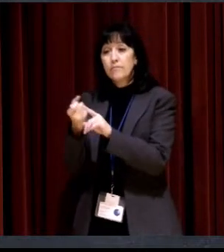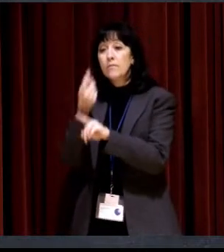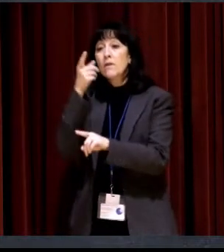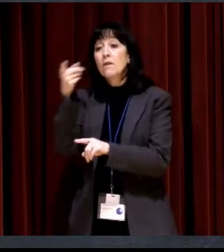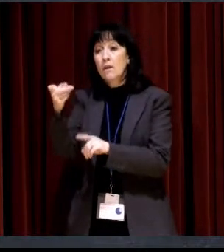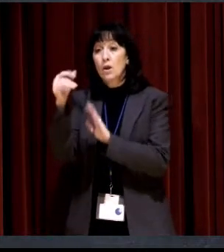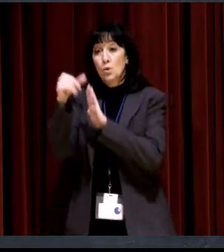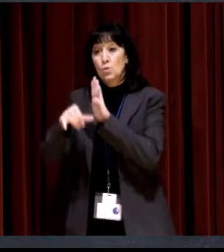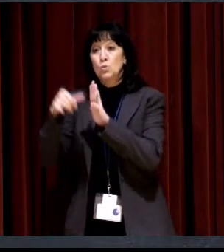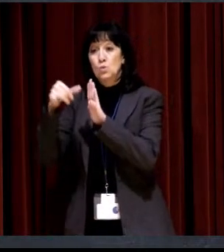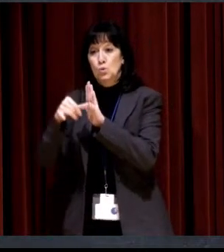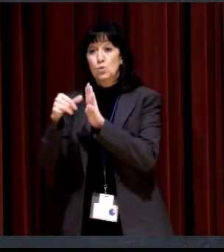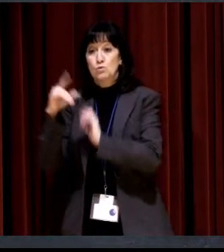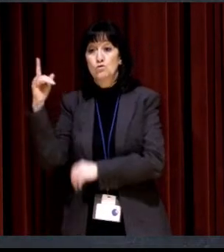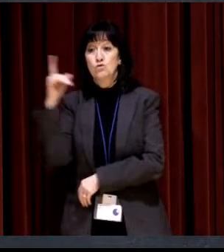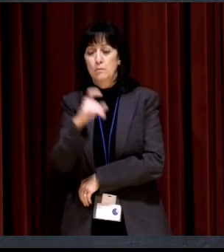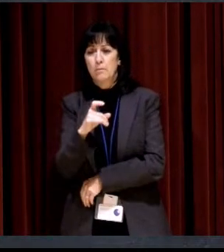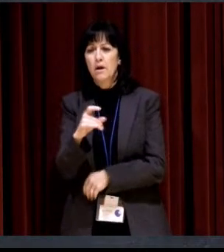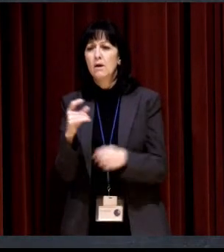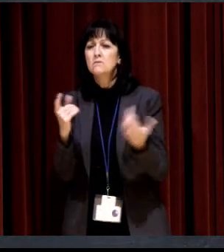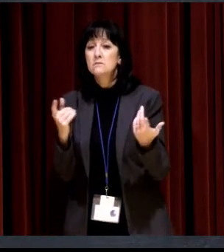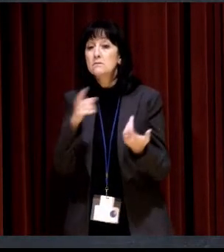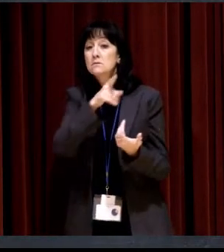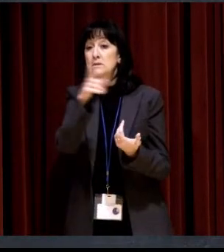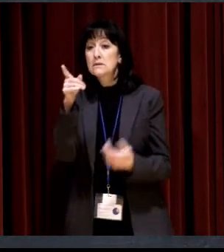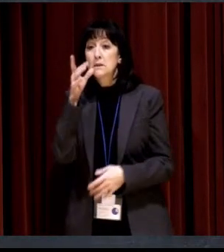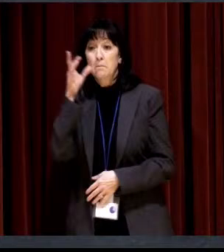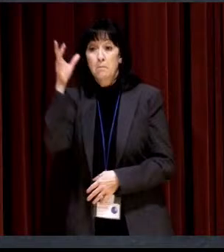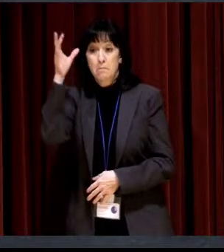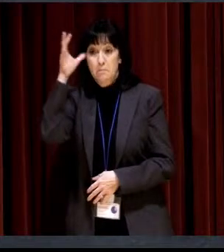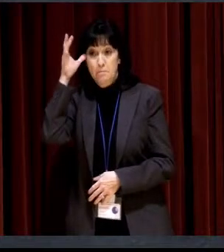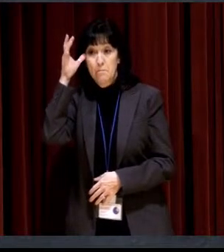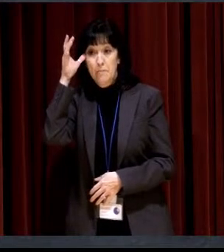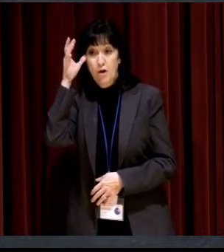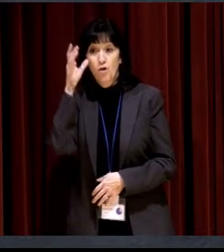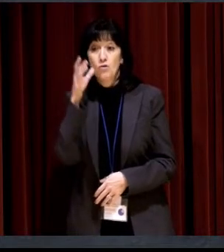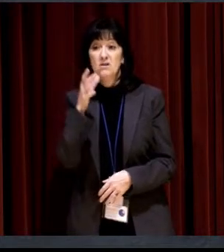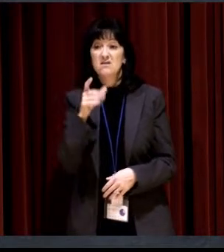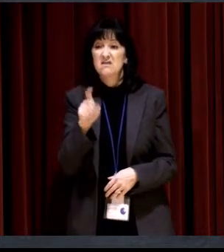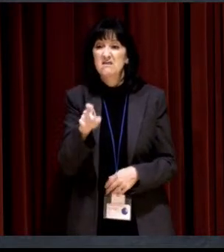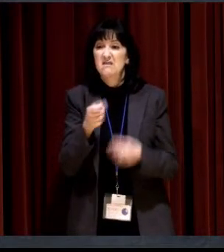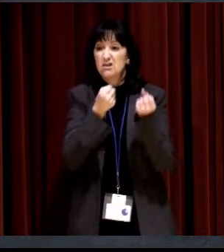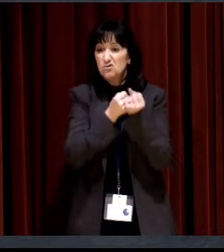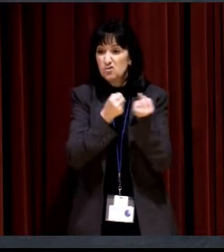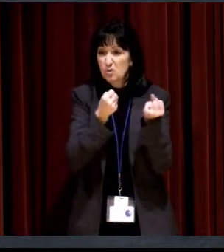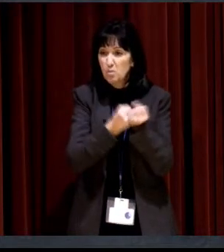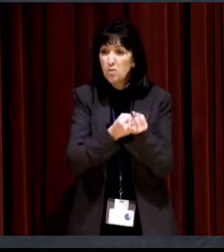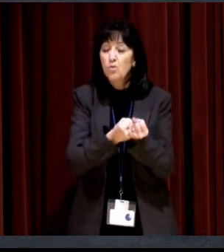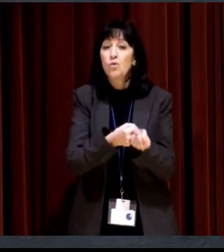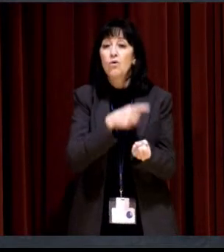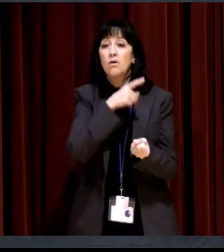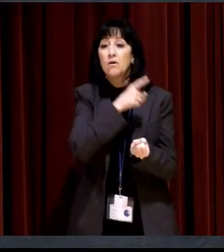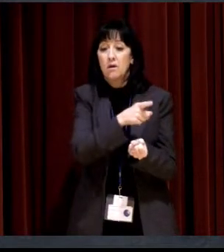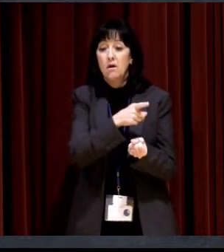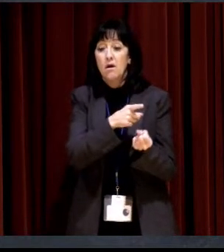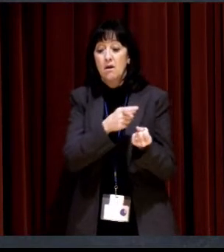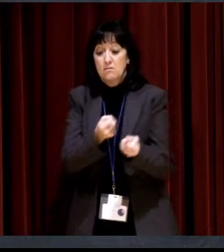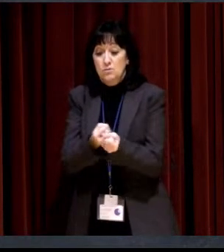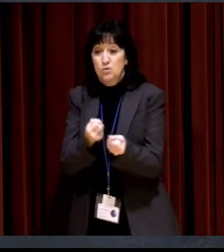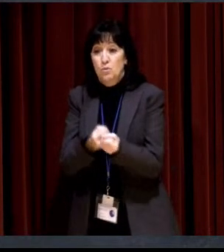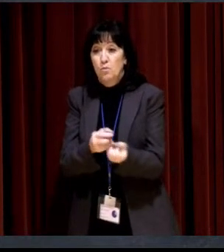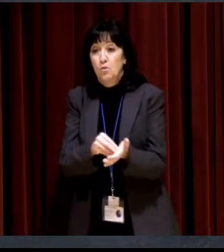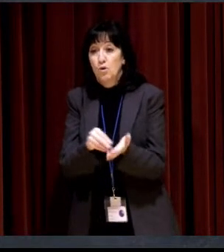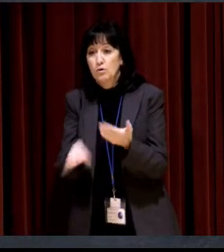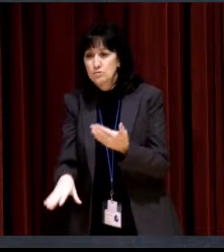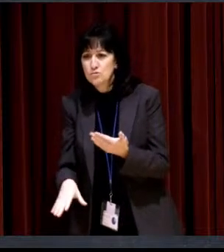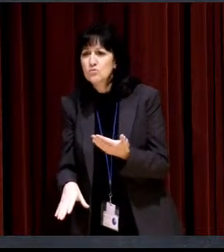will be given to parents to help educate them and improve their home environments to impact the effects of poverty? A healthcare